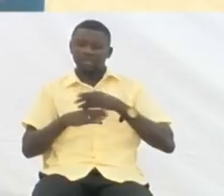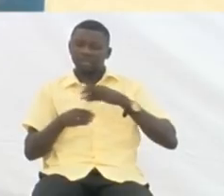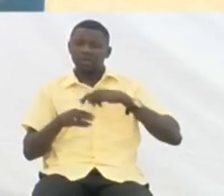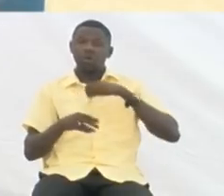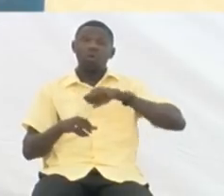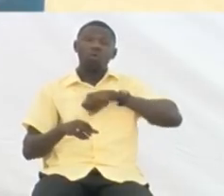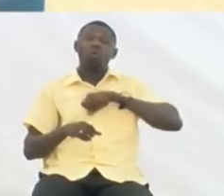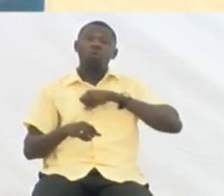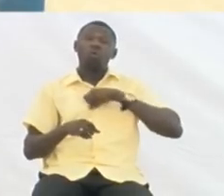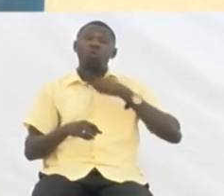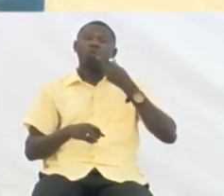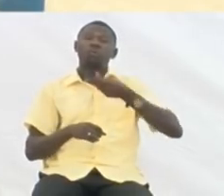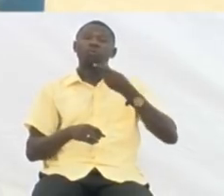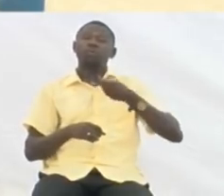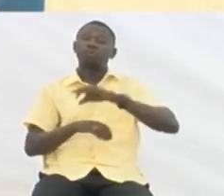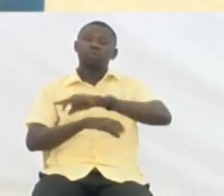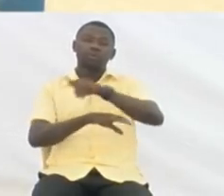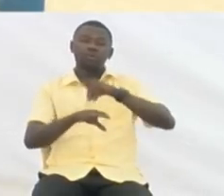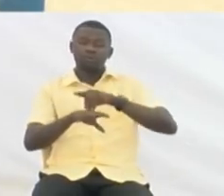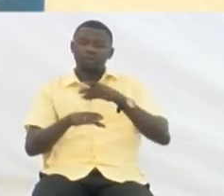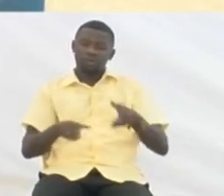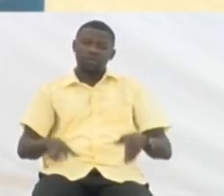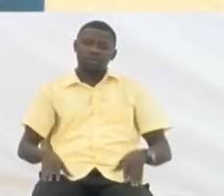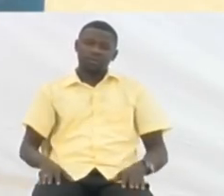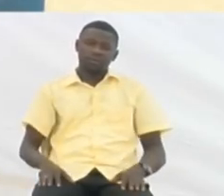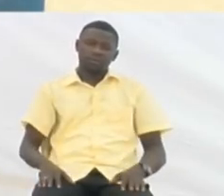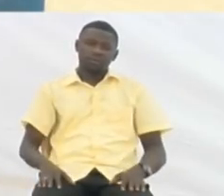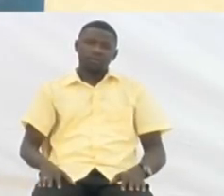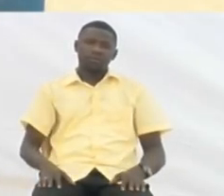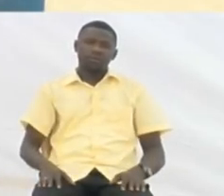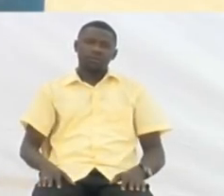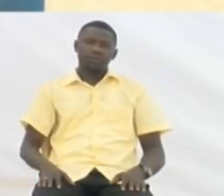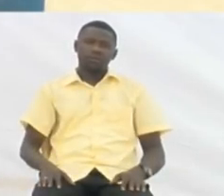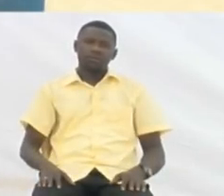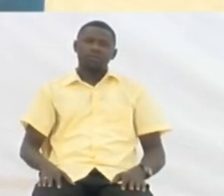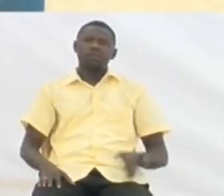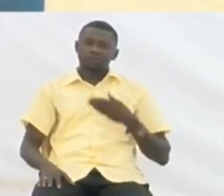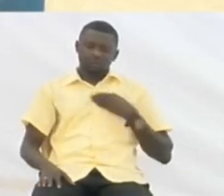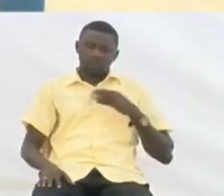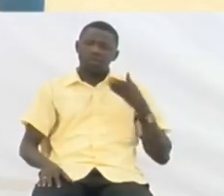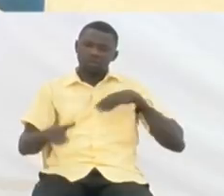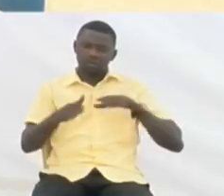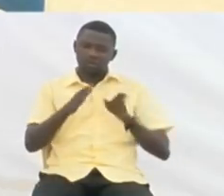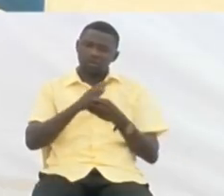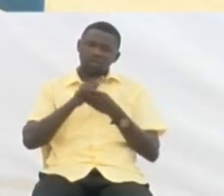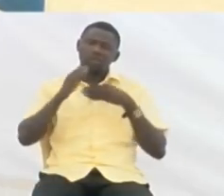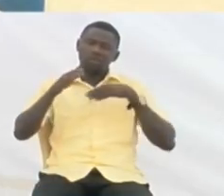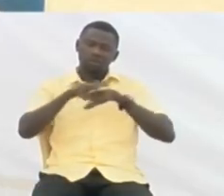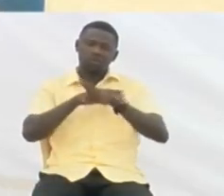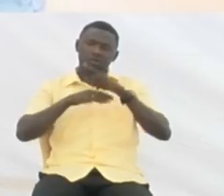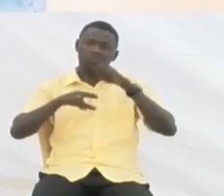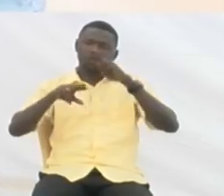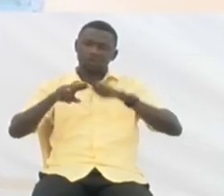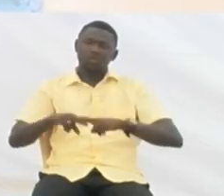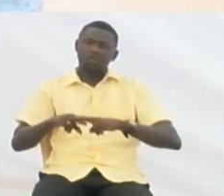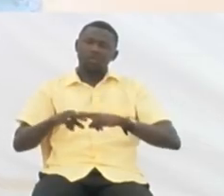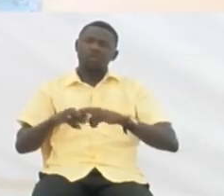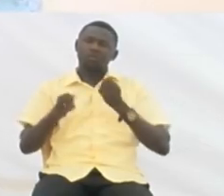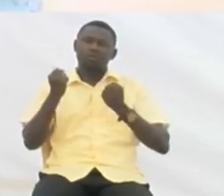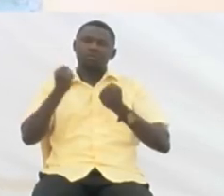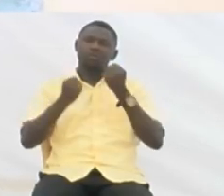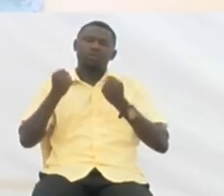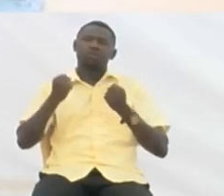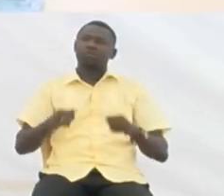our very own Bantaba. I also went inside and sat in the vehicle. Can you tell us